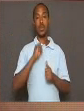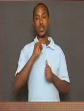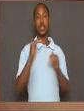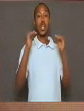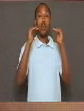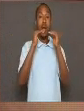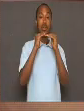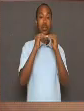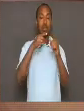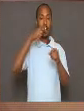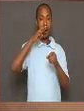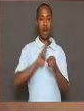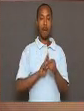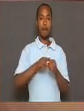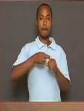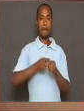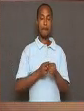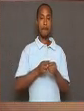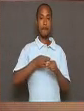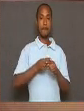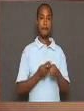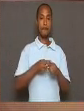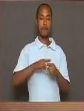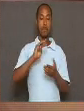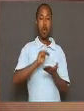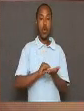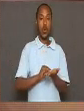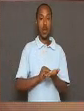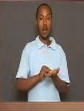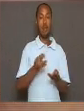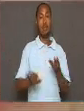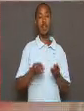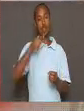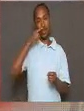equal to the gram molecular mass of the gas.